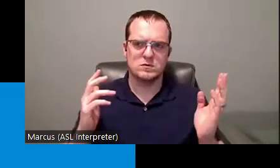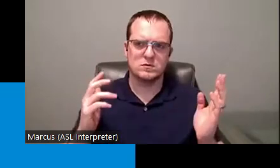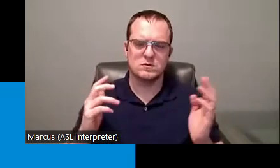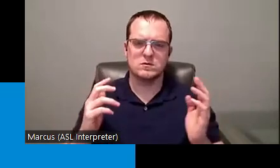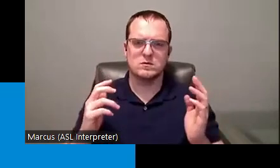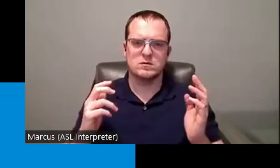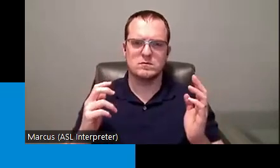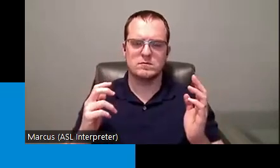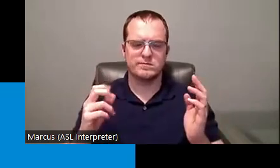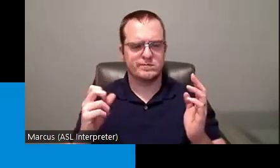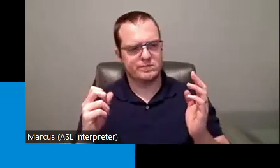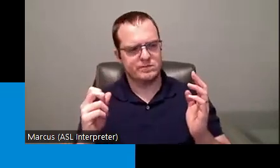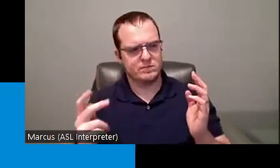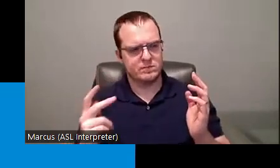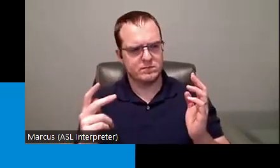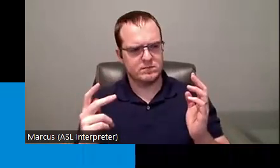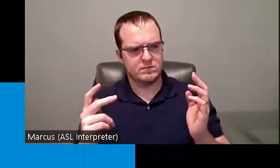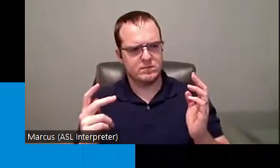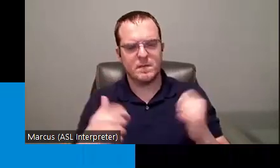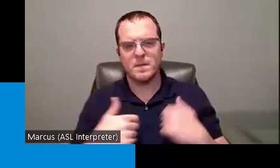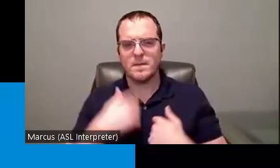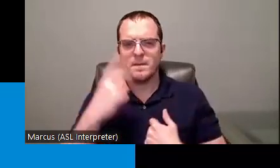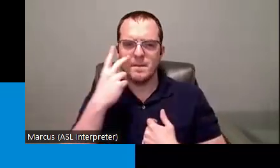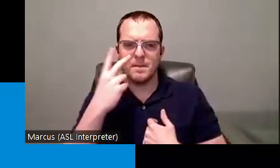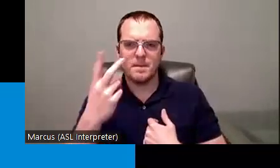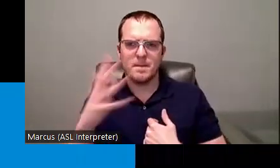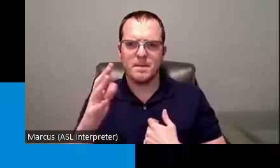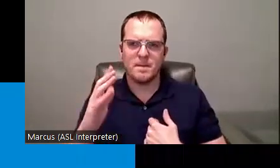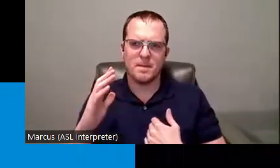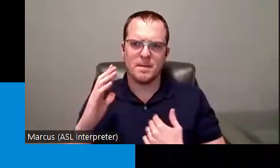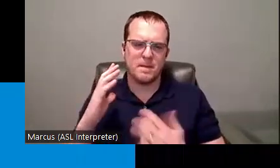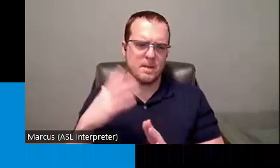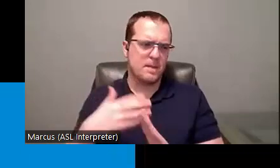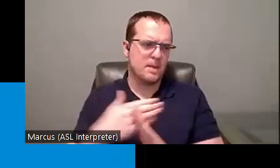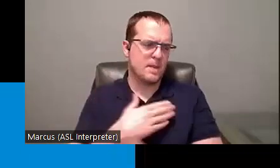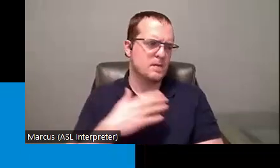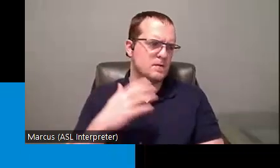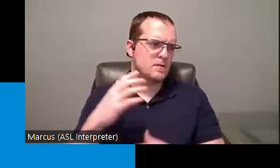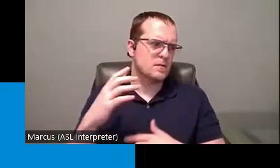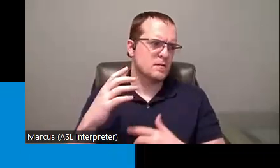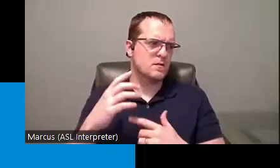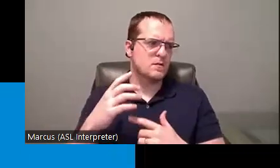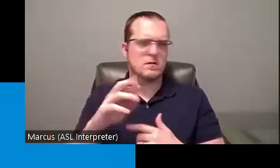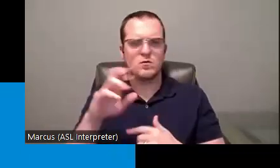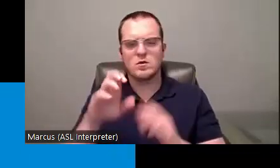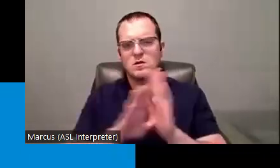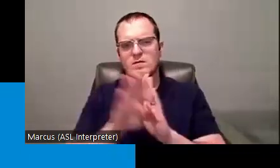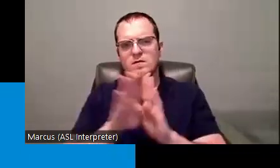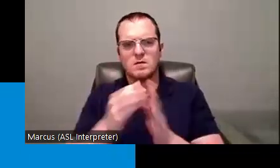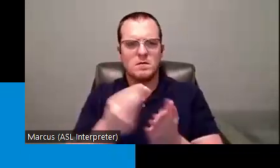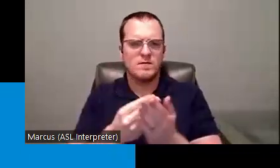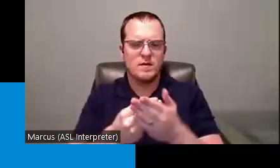Okay, I saw the last Greater Redevelopment Fund